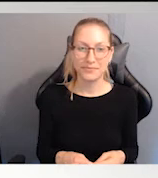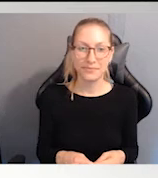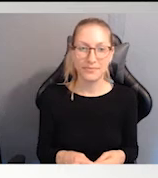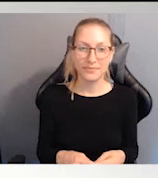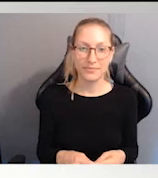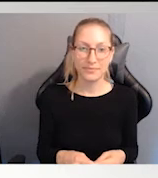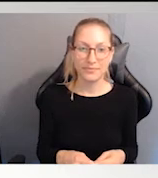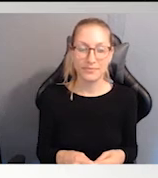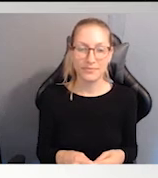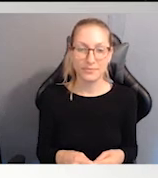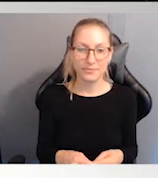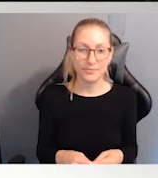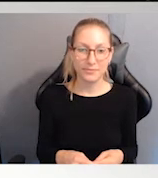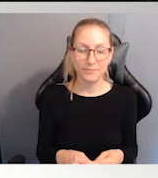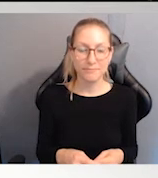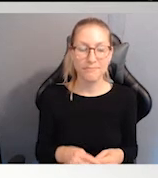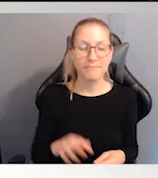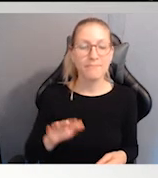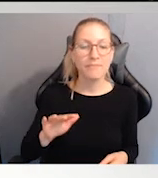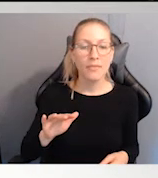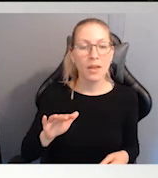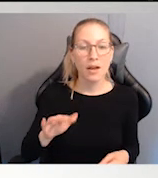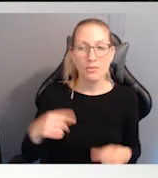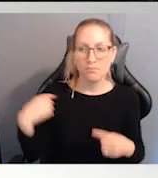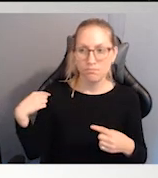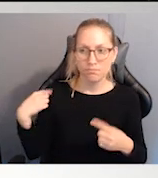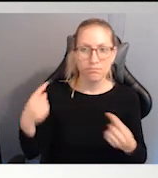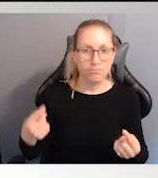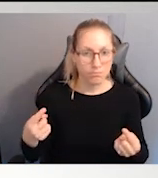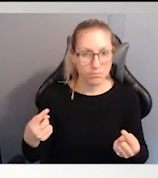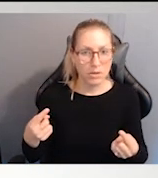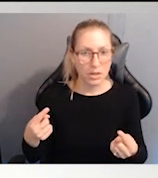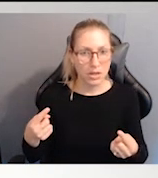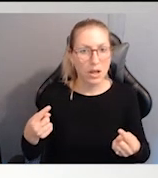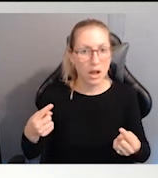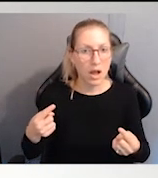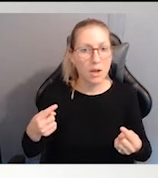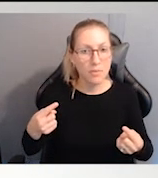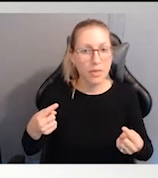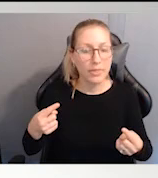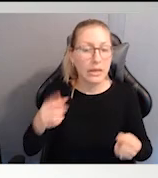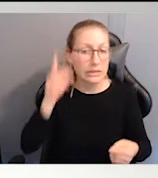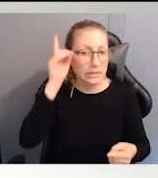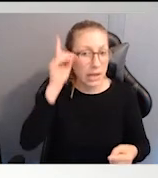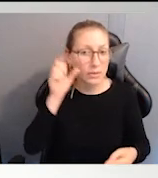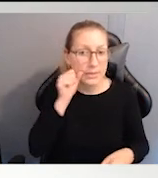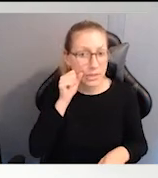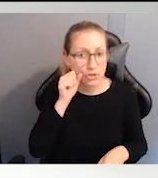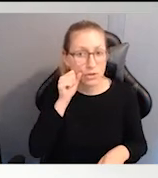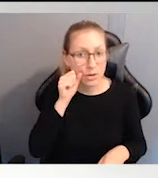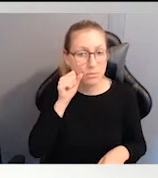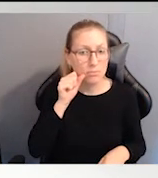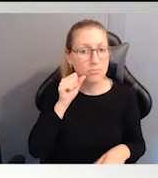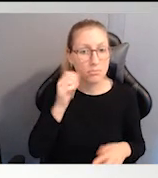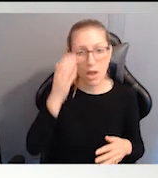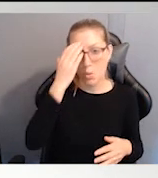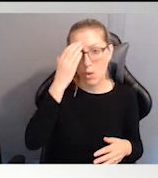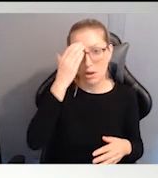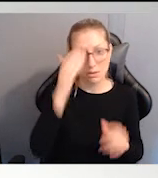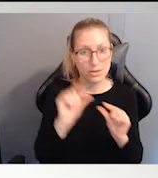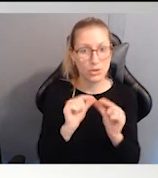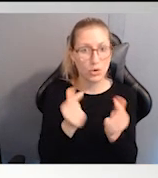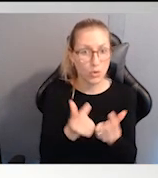And in years past, the Treasure Coast Down Syndrome Awareness Group and Florida